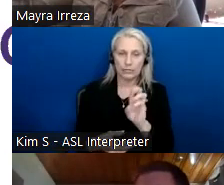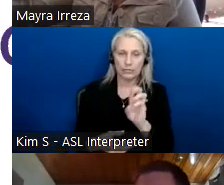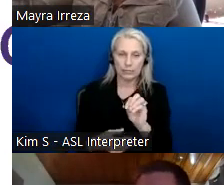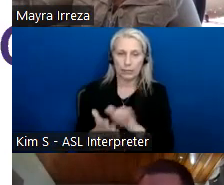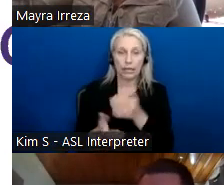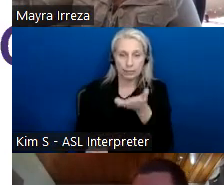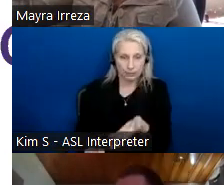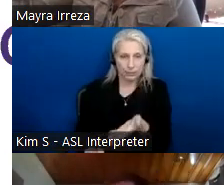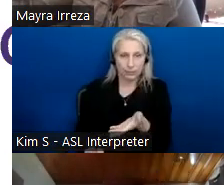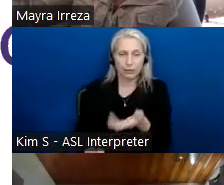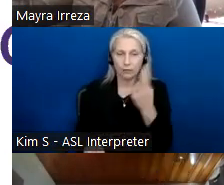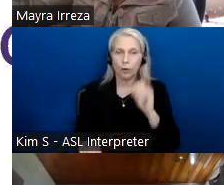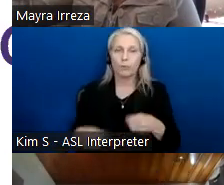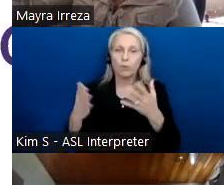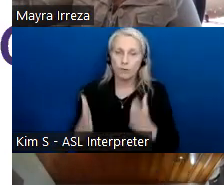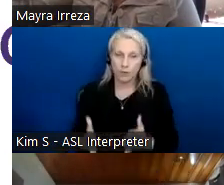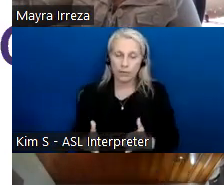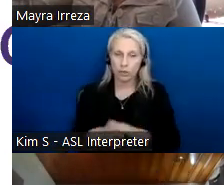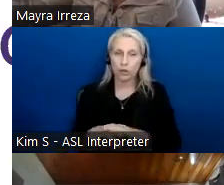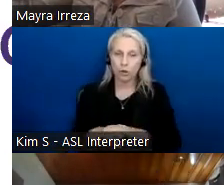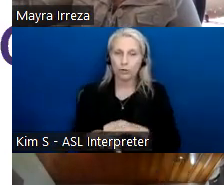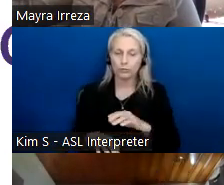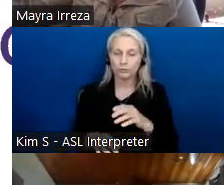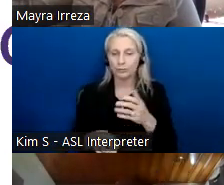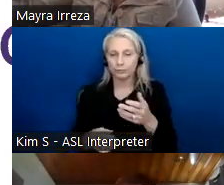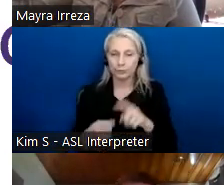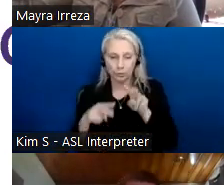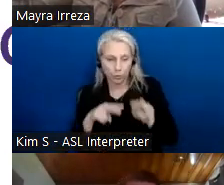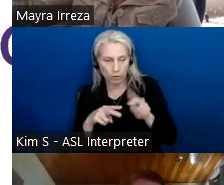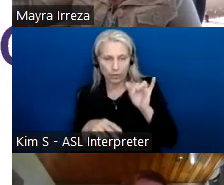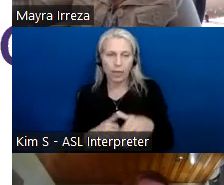for the provider on the other side to be looking at.